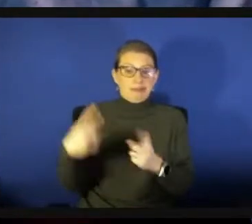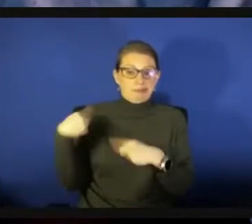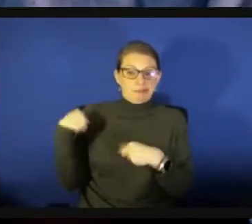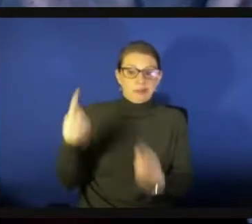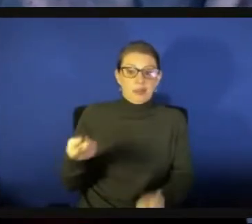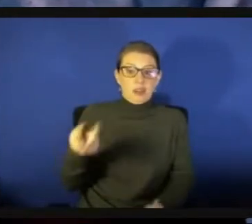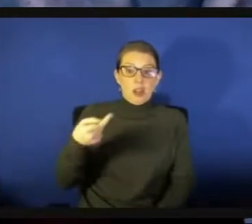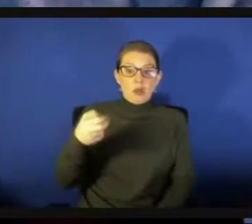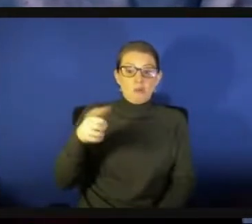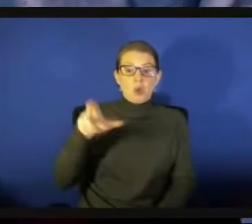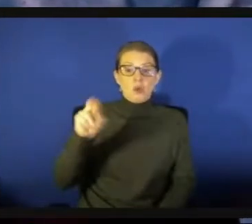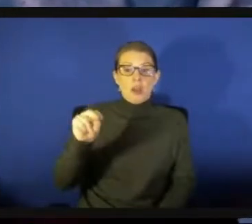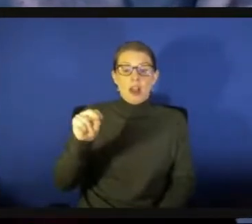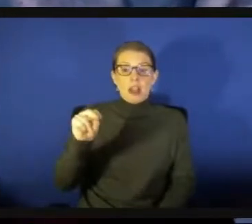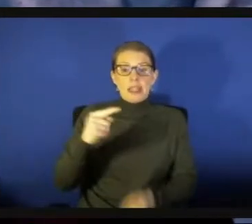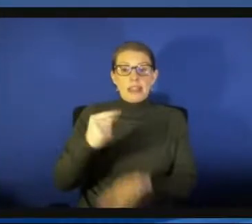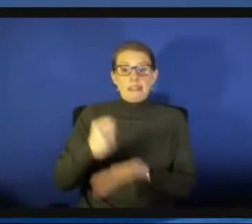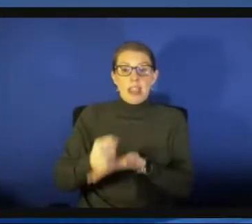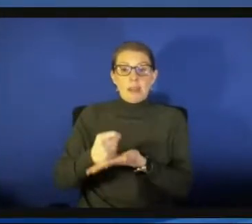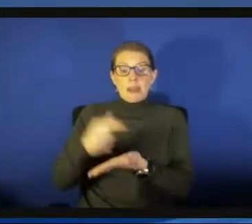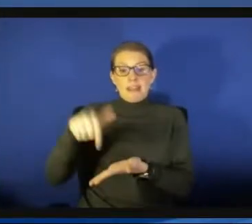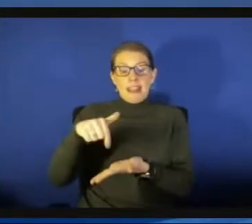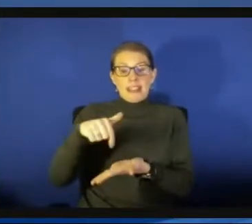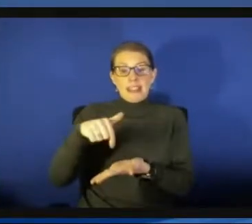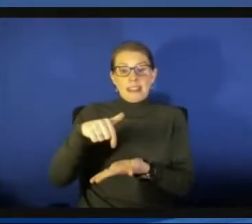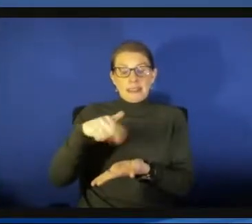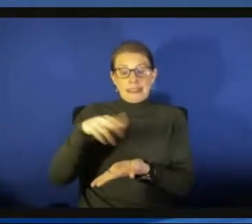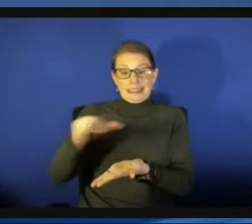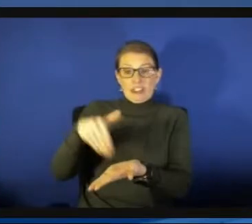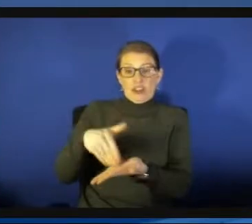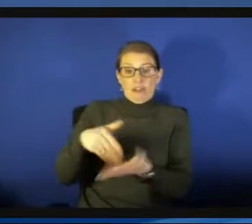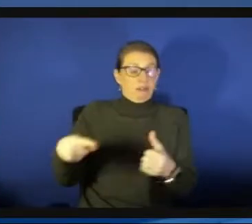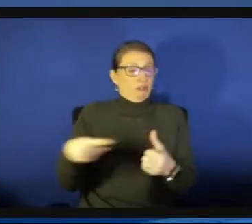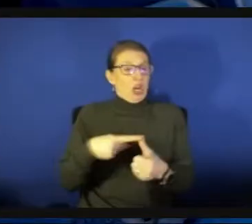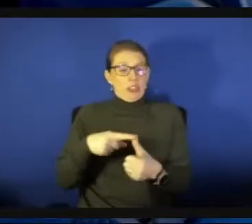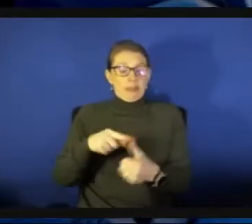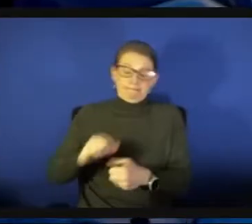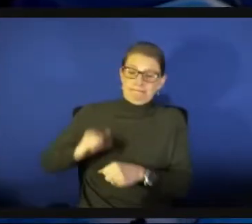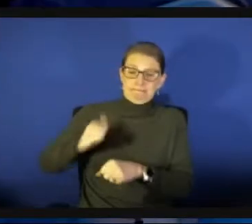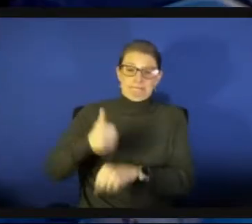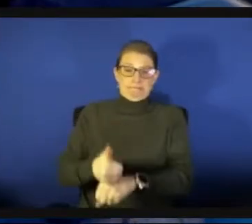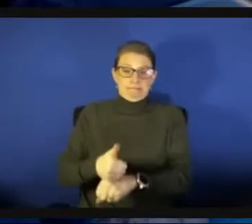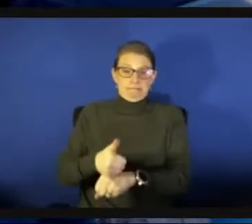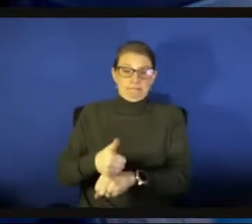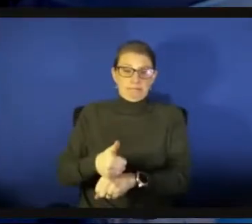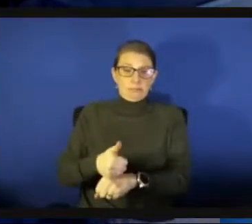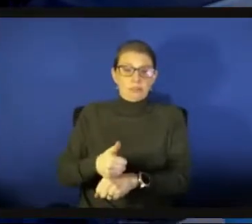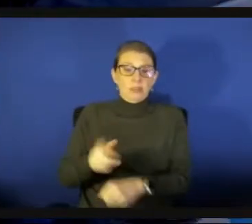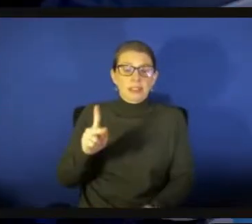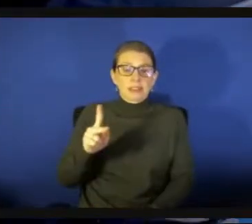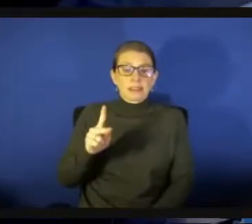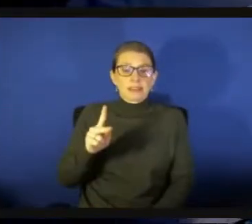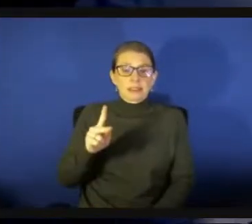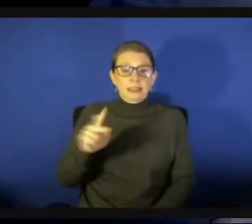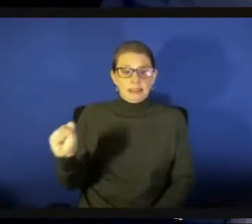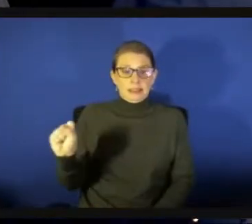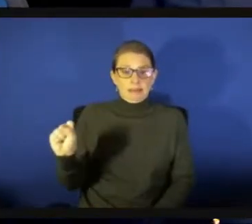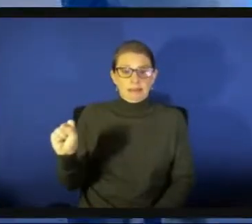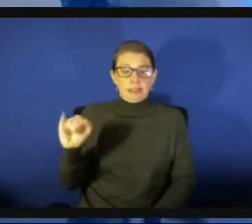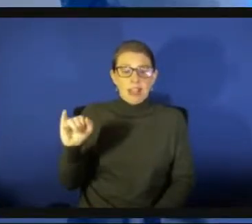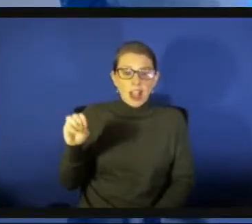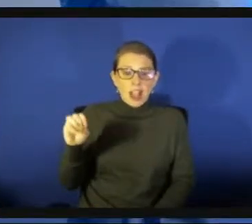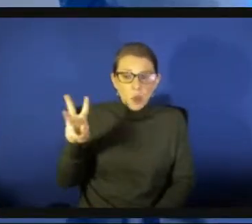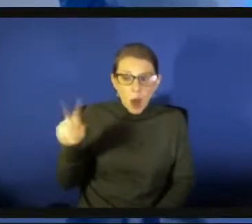therapy, and this center is the first of its kind in the state of Kansas, and also the surrounding states of Iowa,